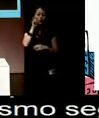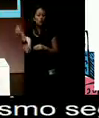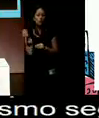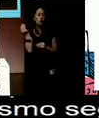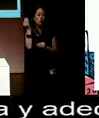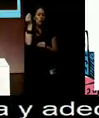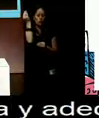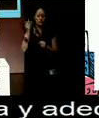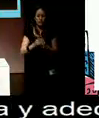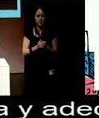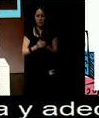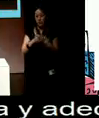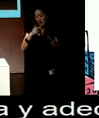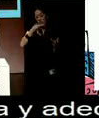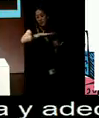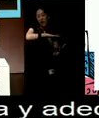sense